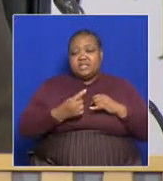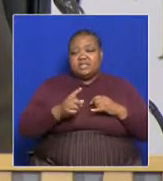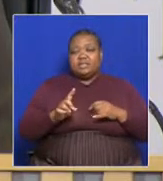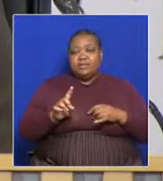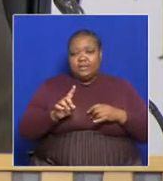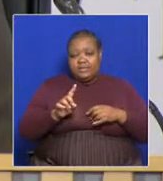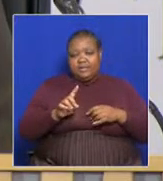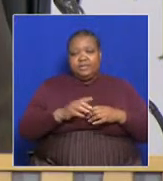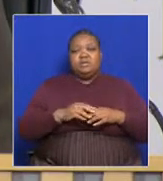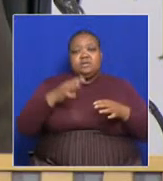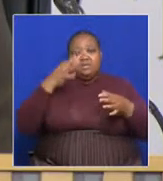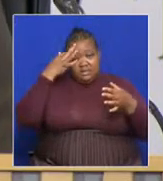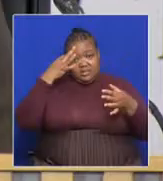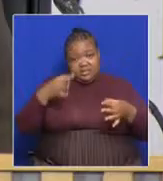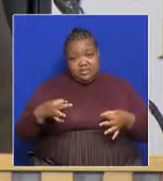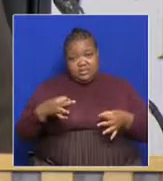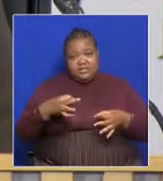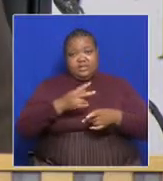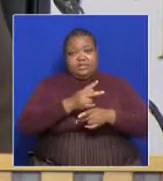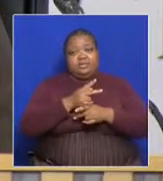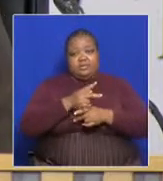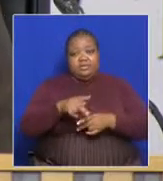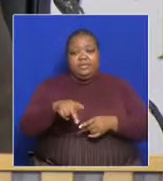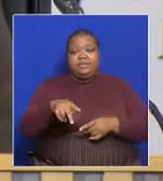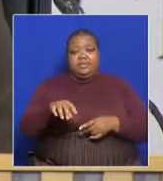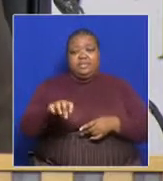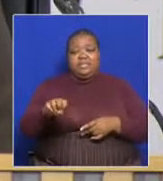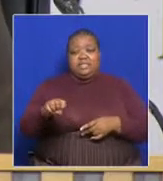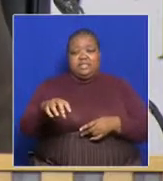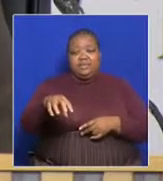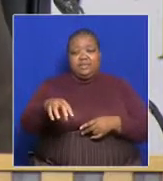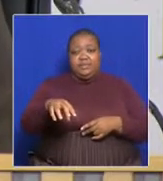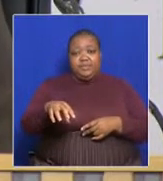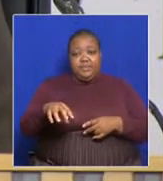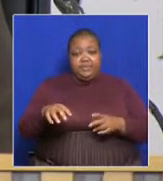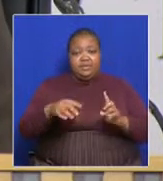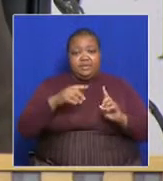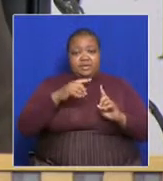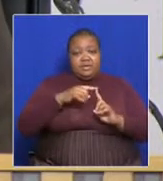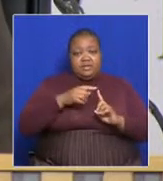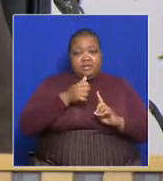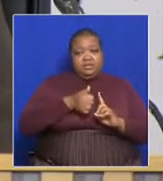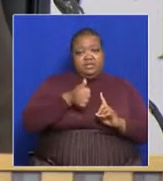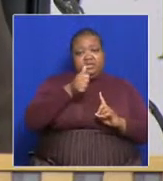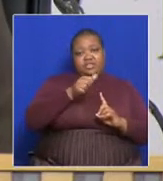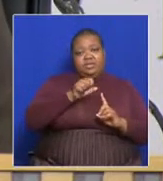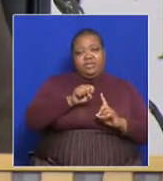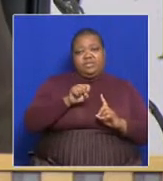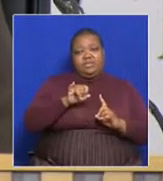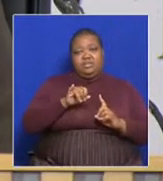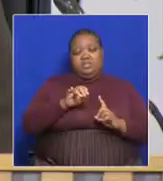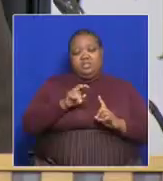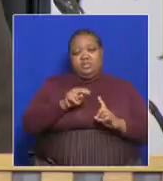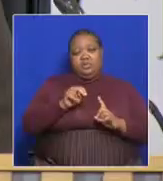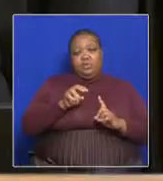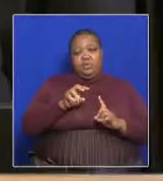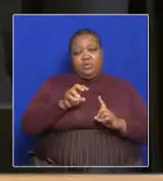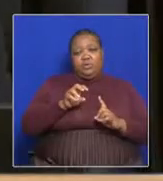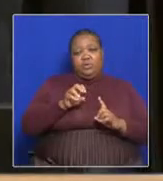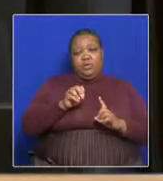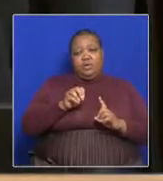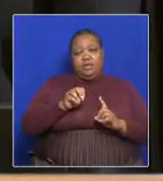to be stored in Port Shepstone was taken between the General Senona and Brigadier Nyuswa. You're not answering my